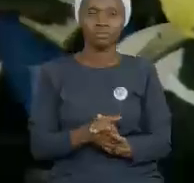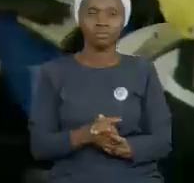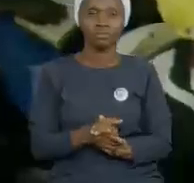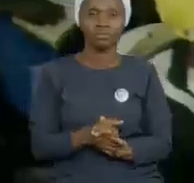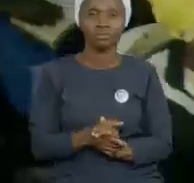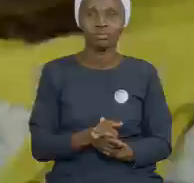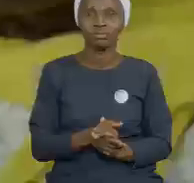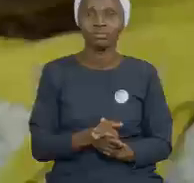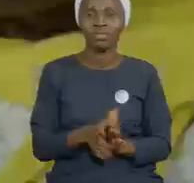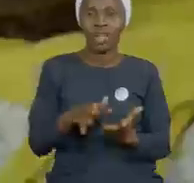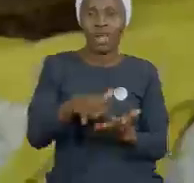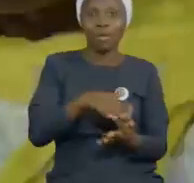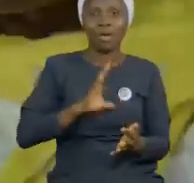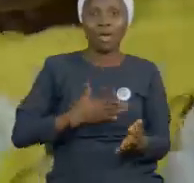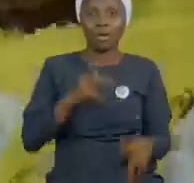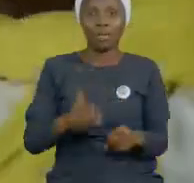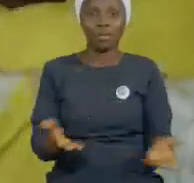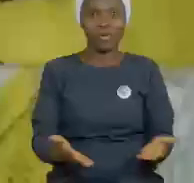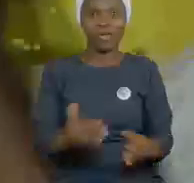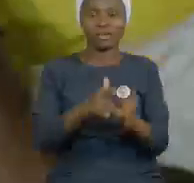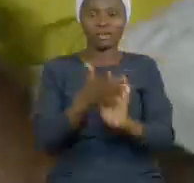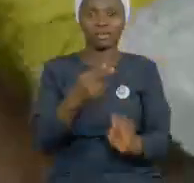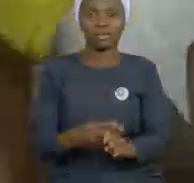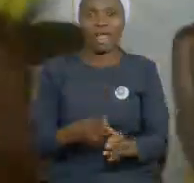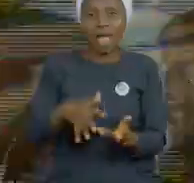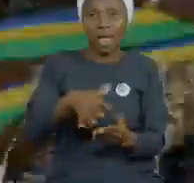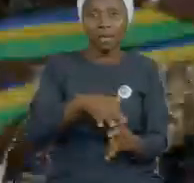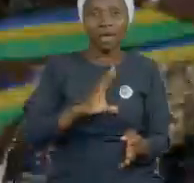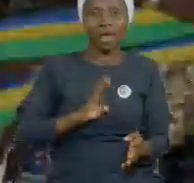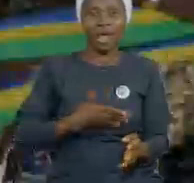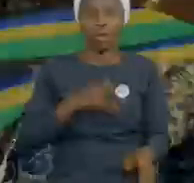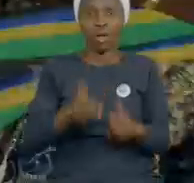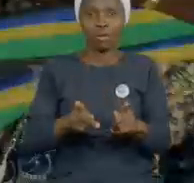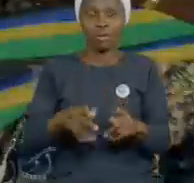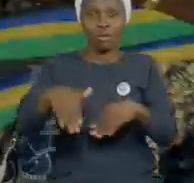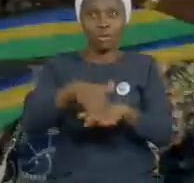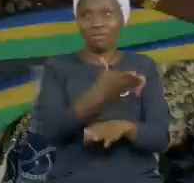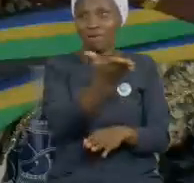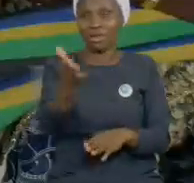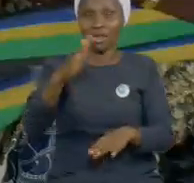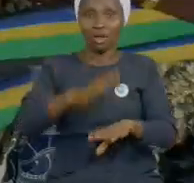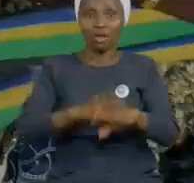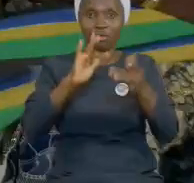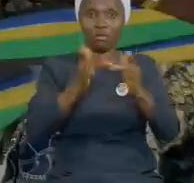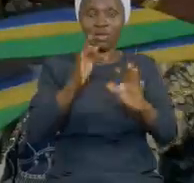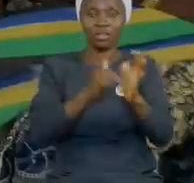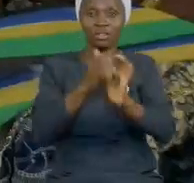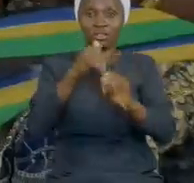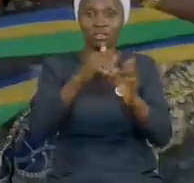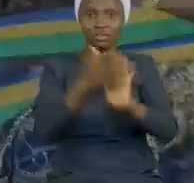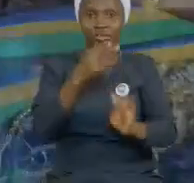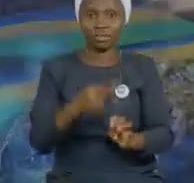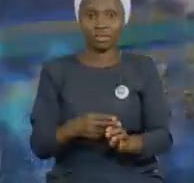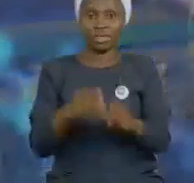Among our people here. Among our people over there online. Jesus Christ